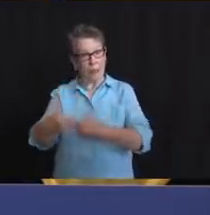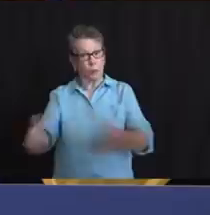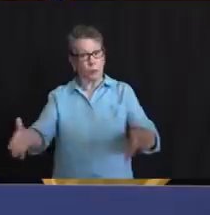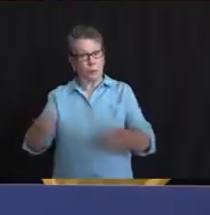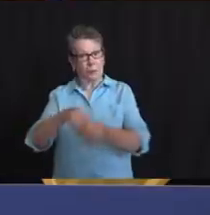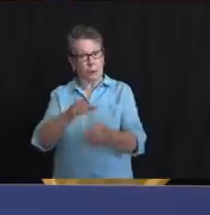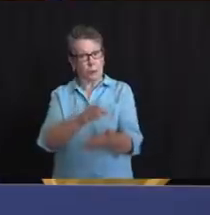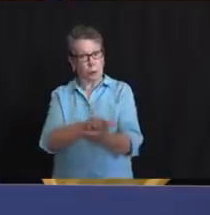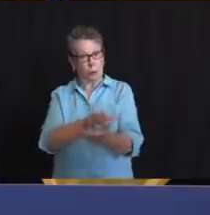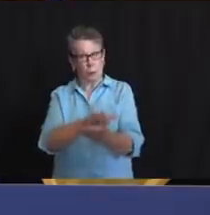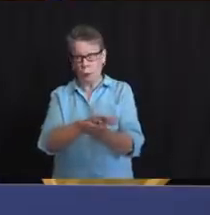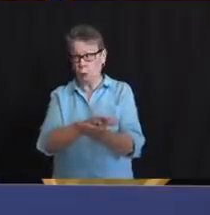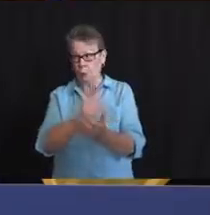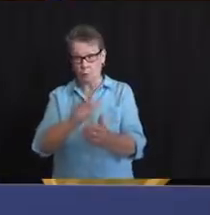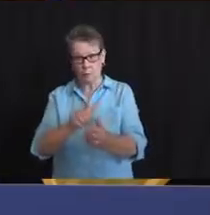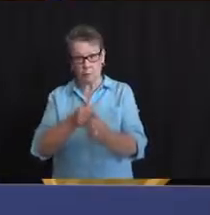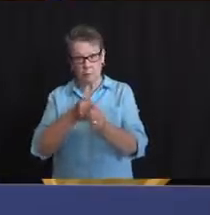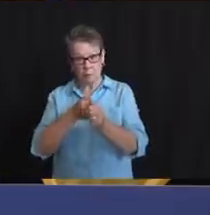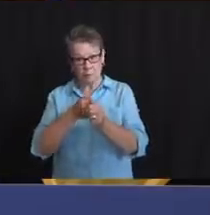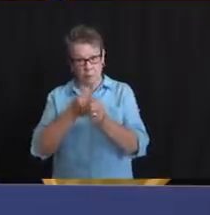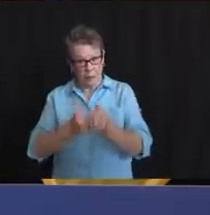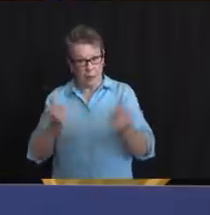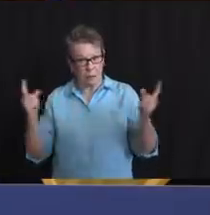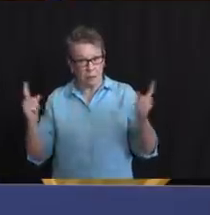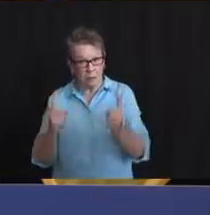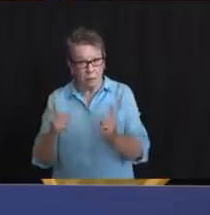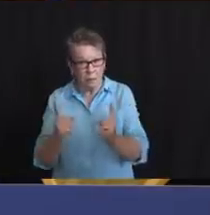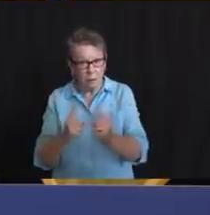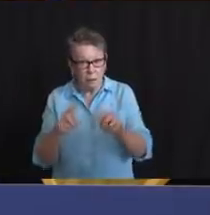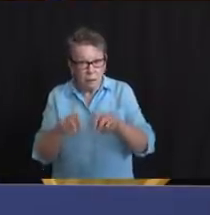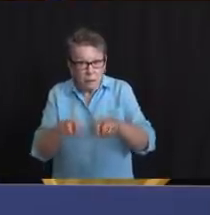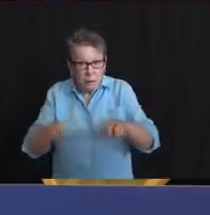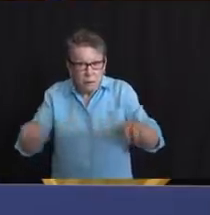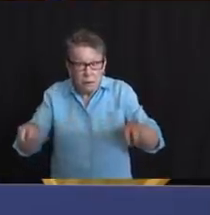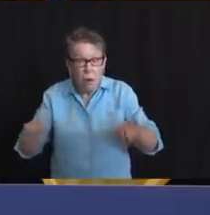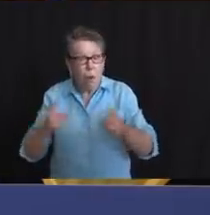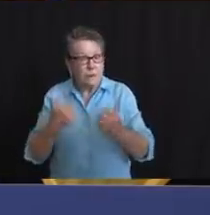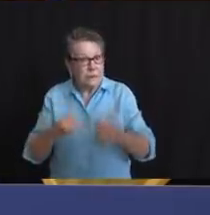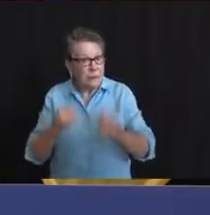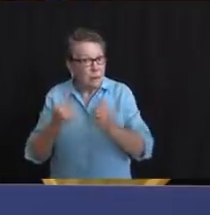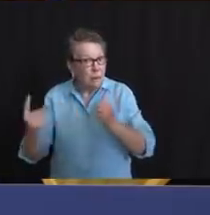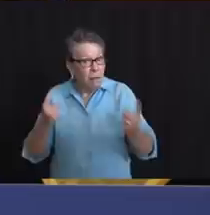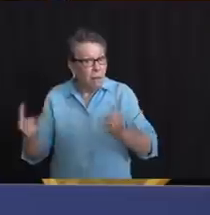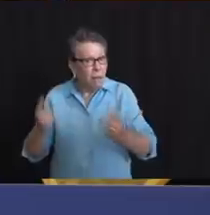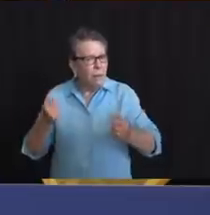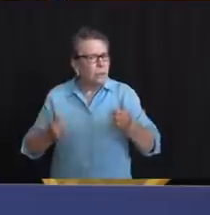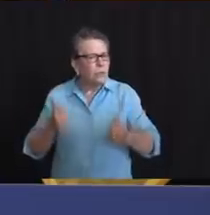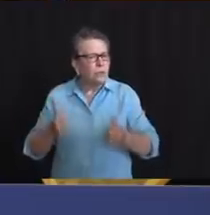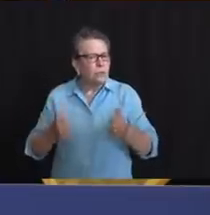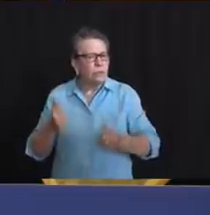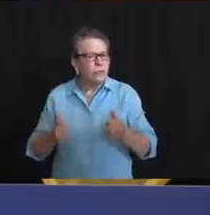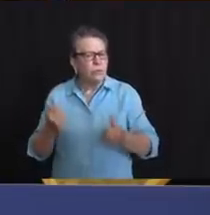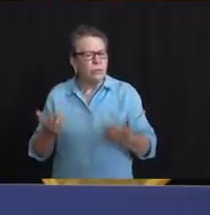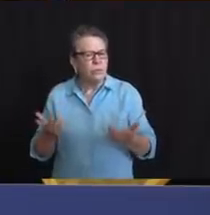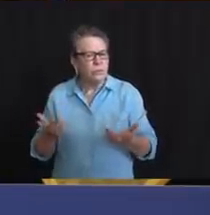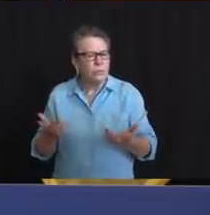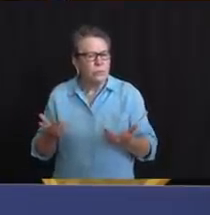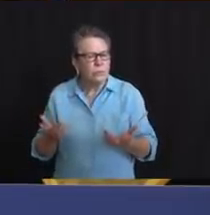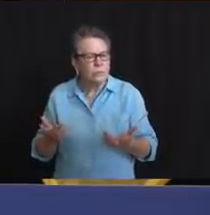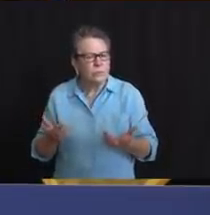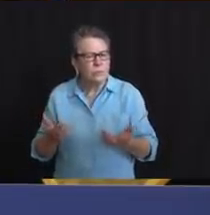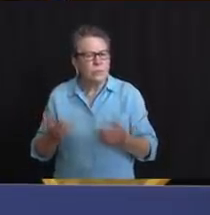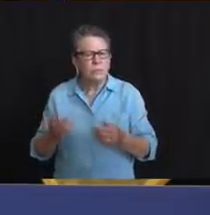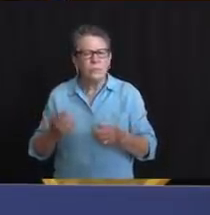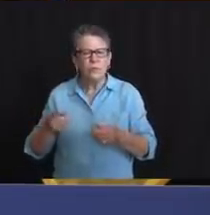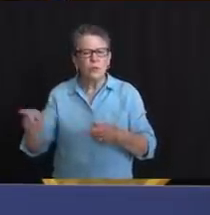what does this actually mean in practice? So will lawmakers be giving input that your administration will then decide what to do with, or